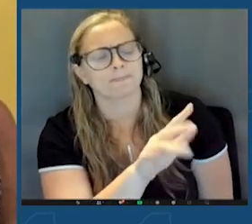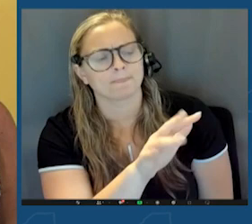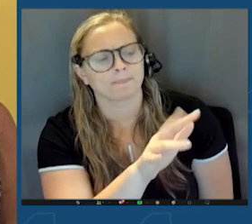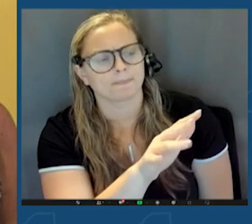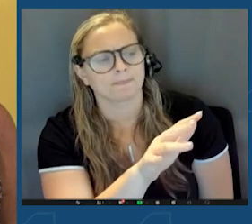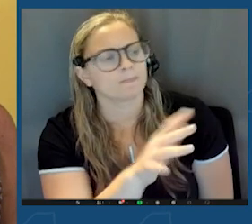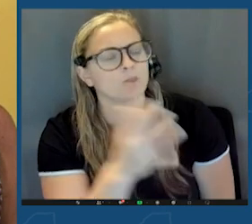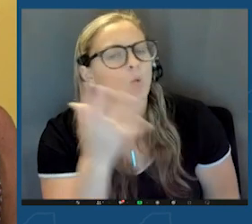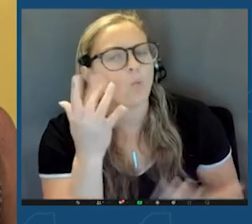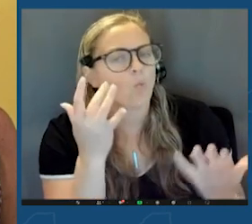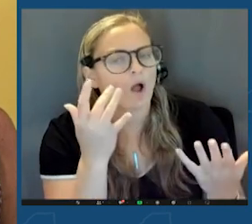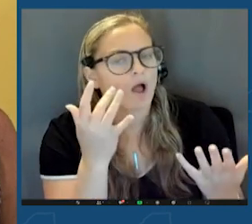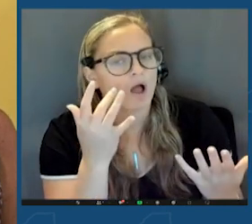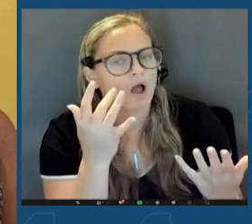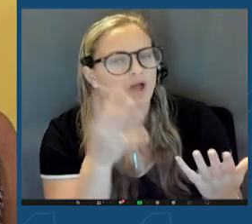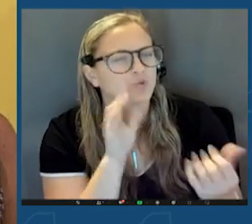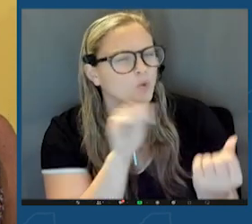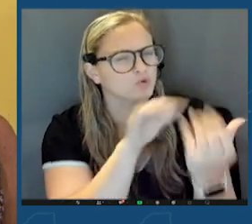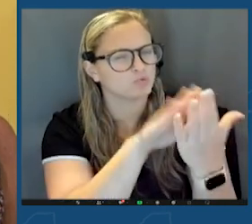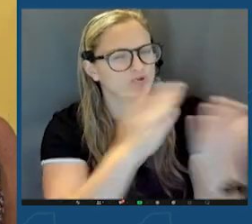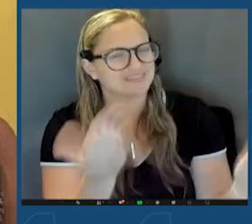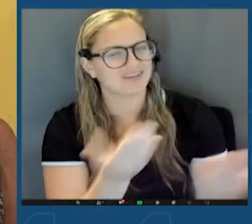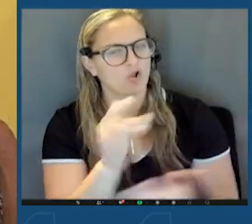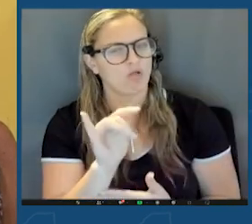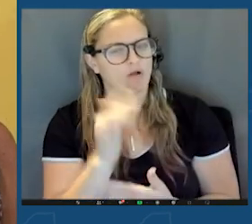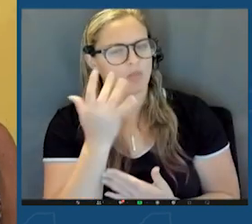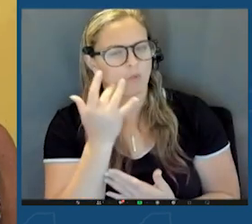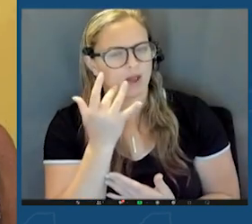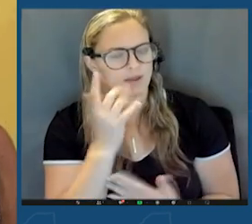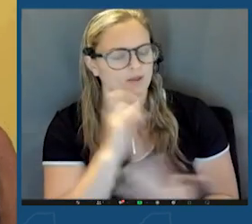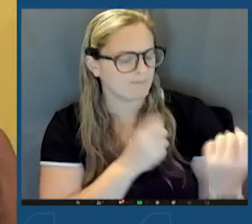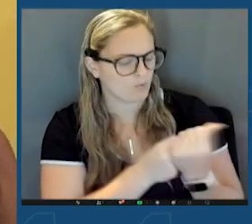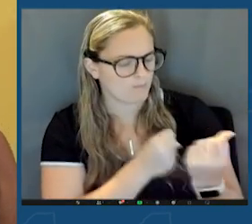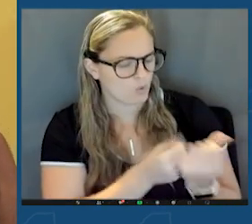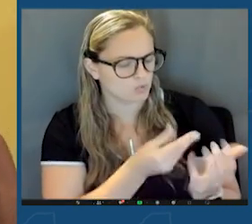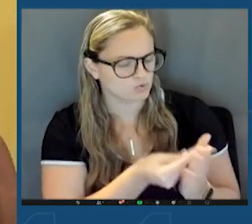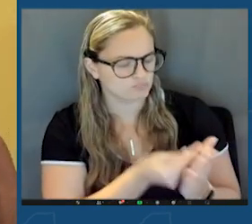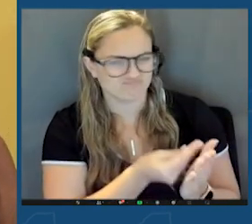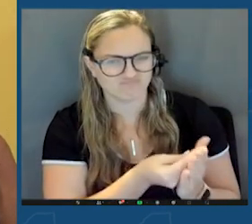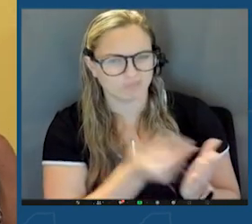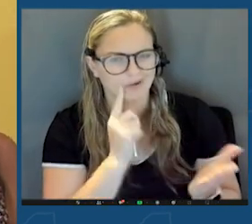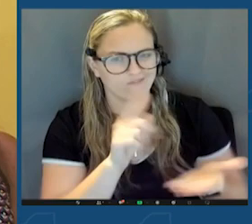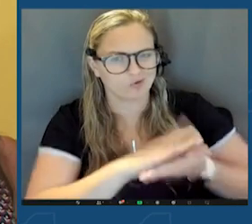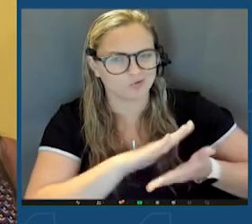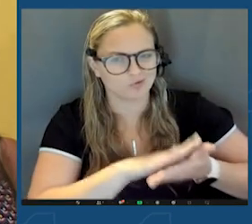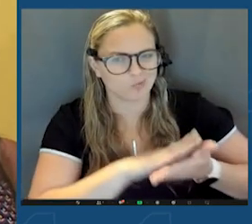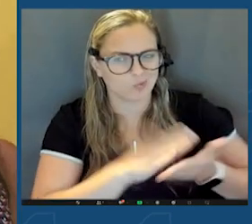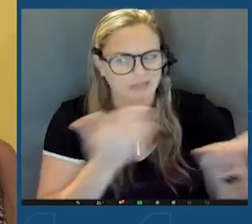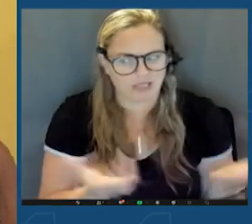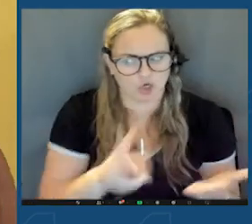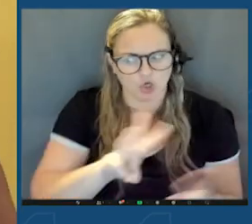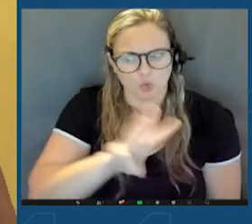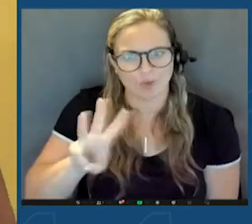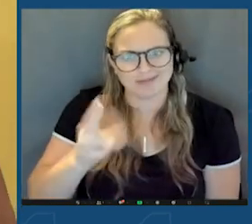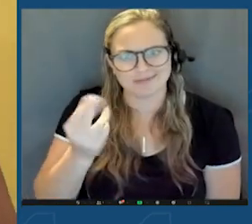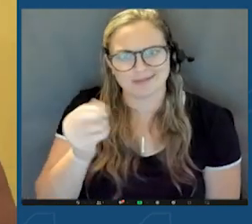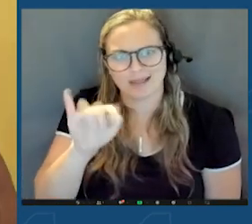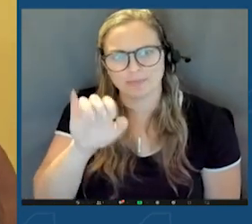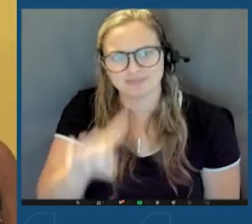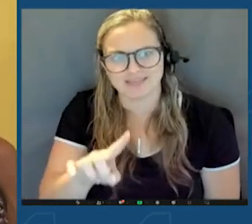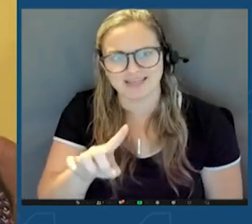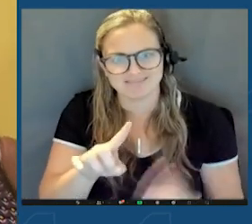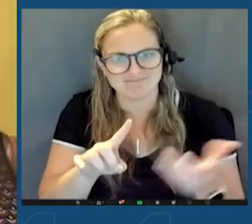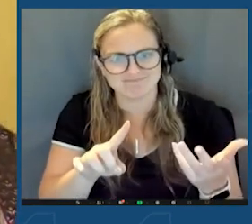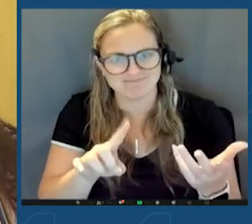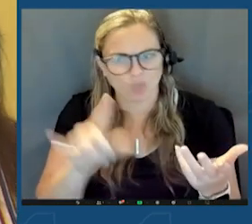why did you want to address this on Long Island and promote school funding here in West Hempstead and Long Island right now? Because this particular funding